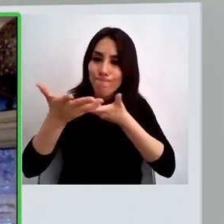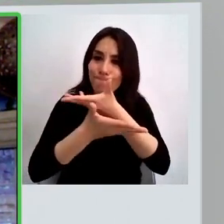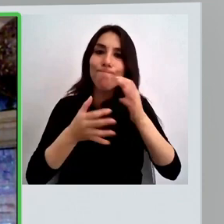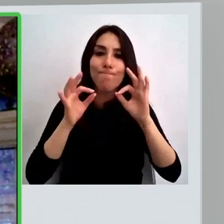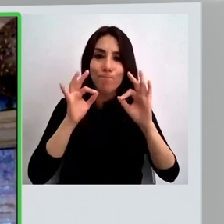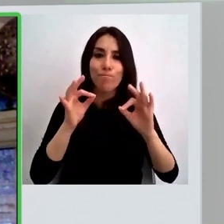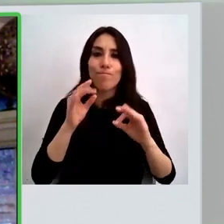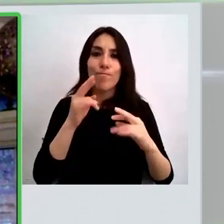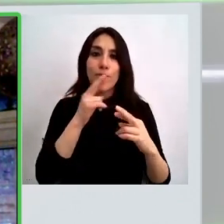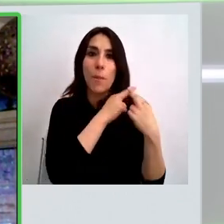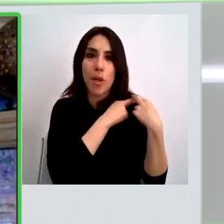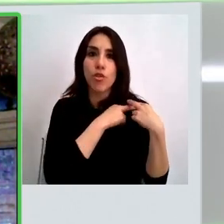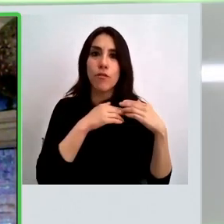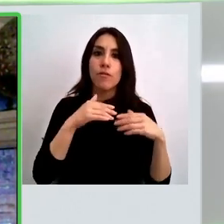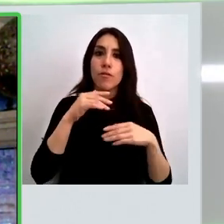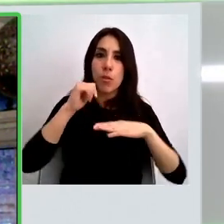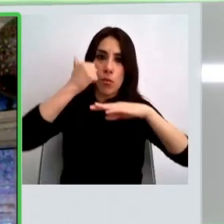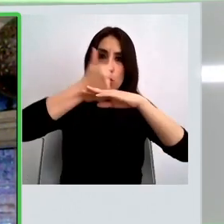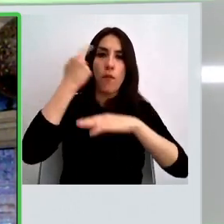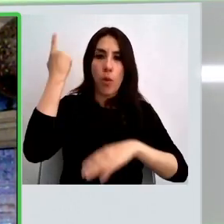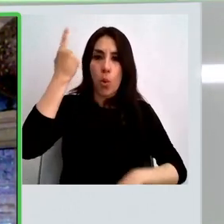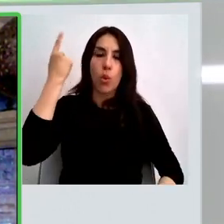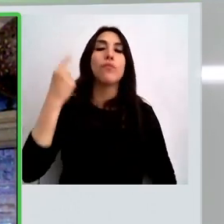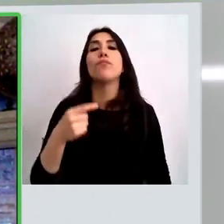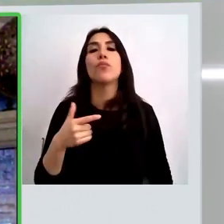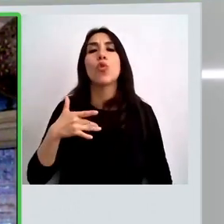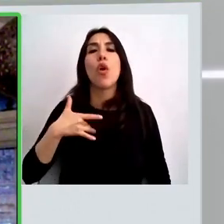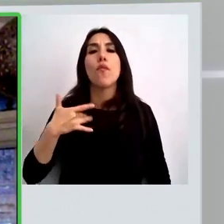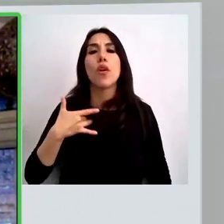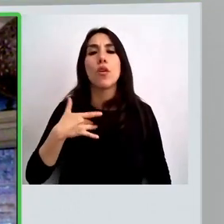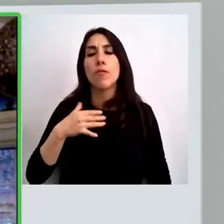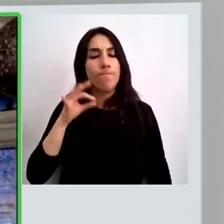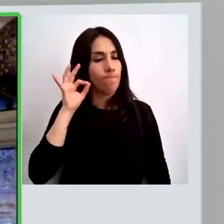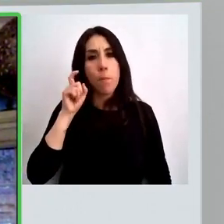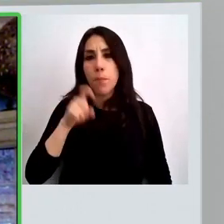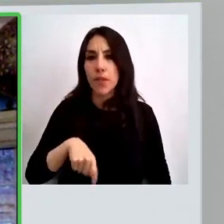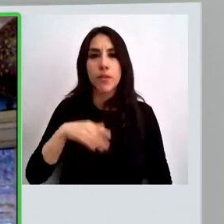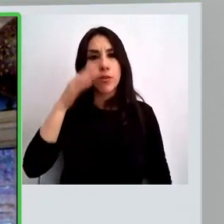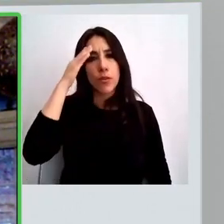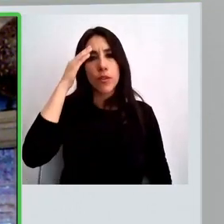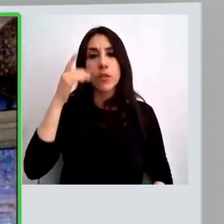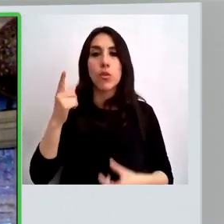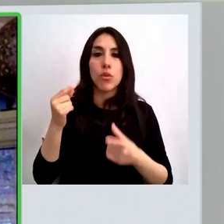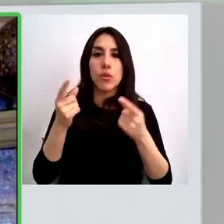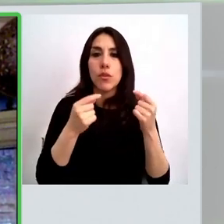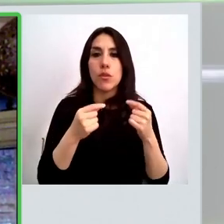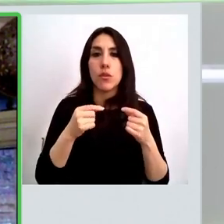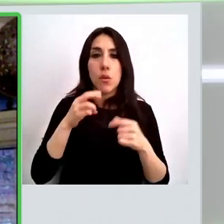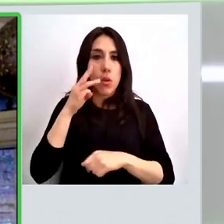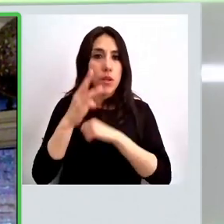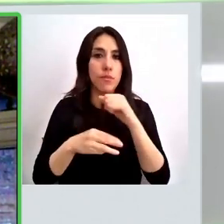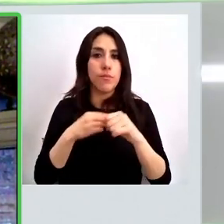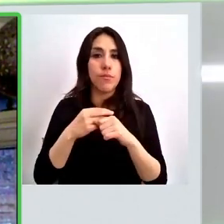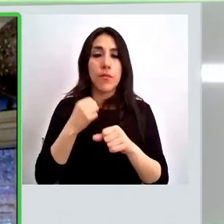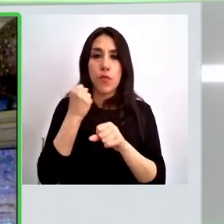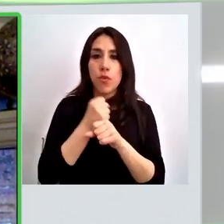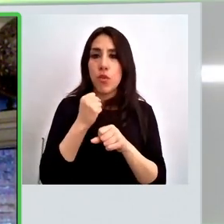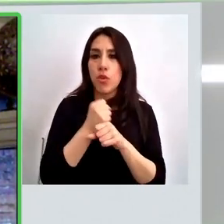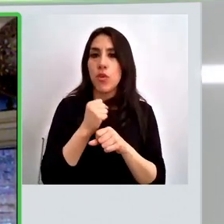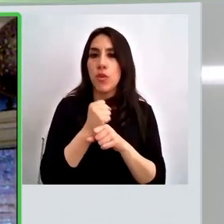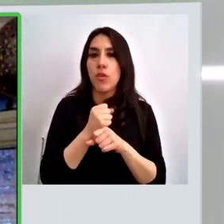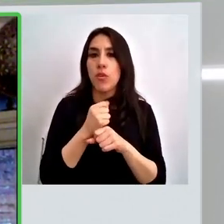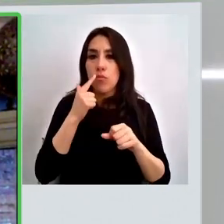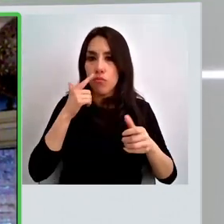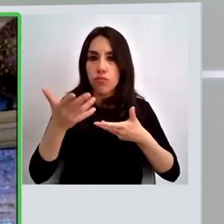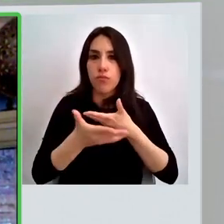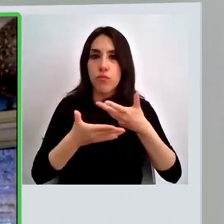desire to build a better working world and share stories, make it easier for people to be who they